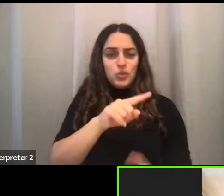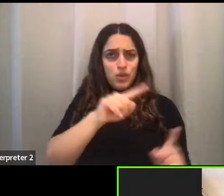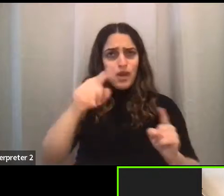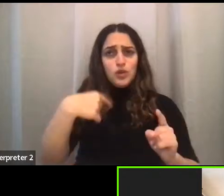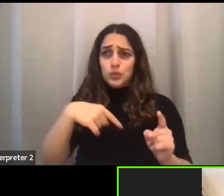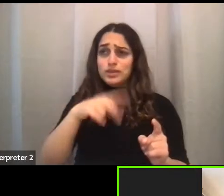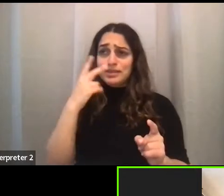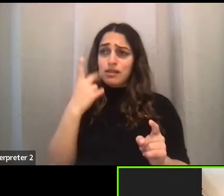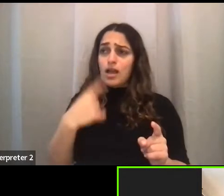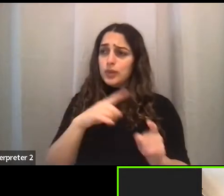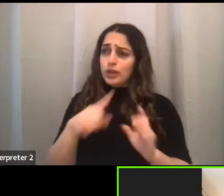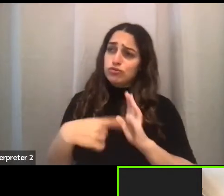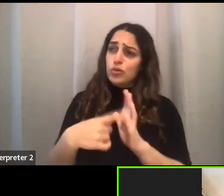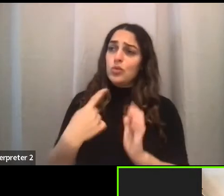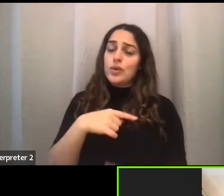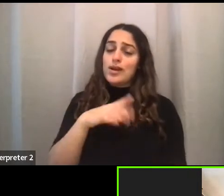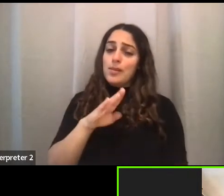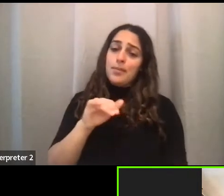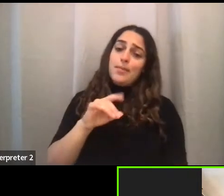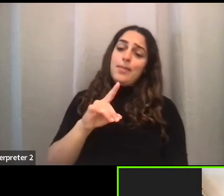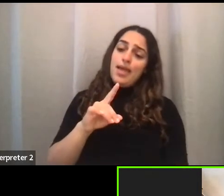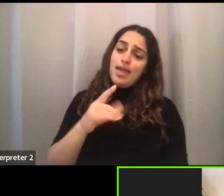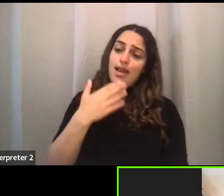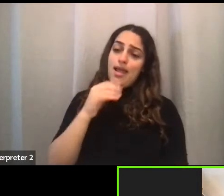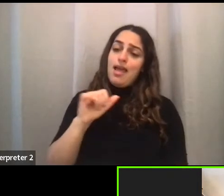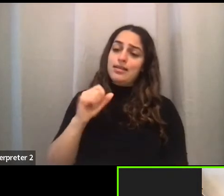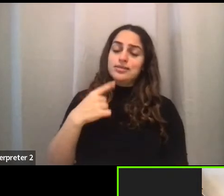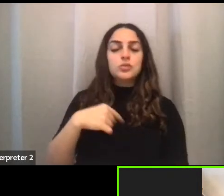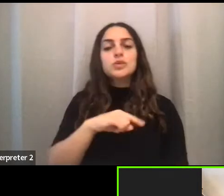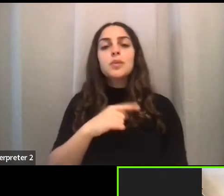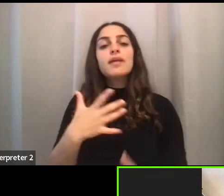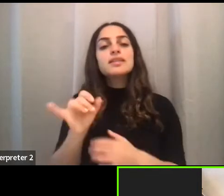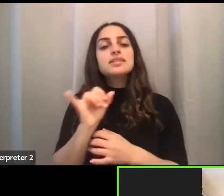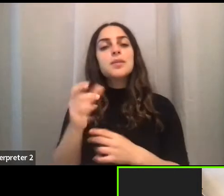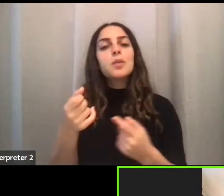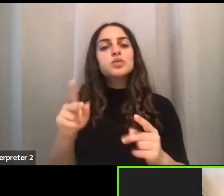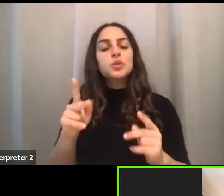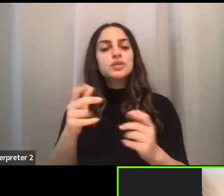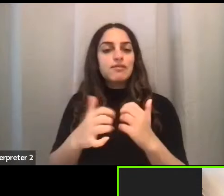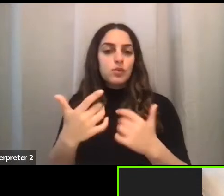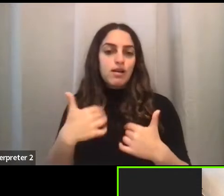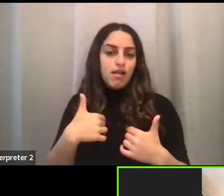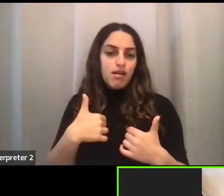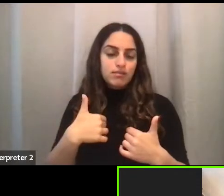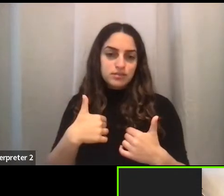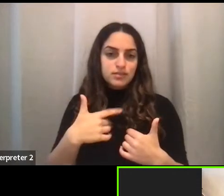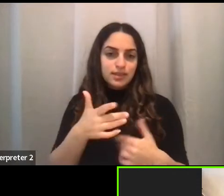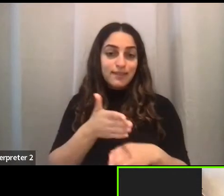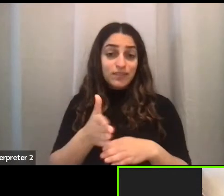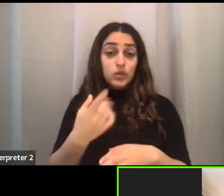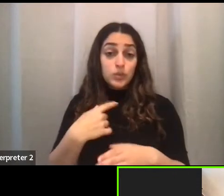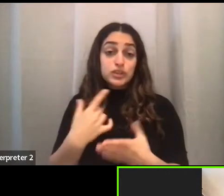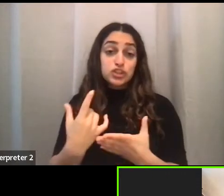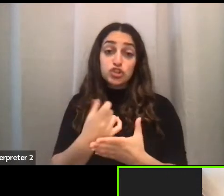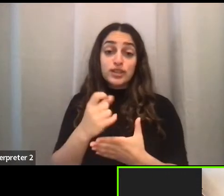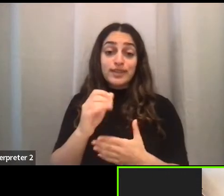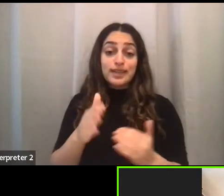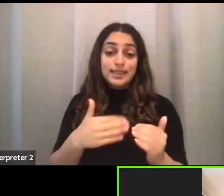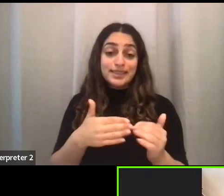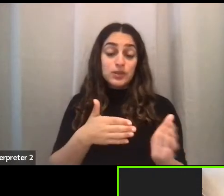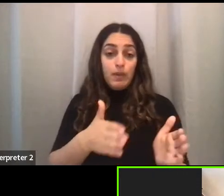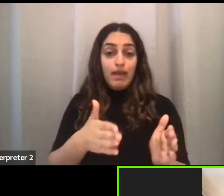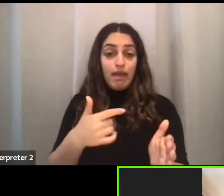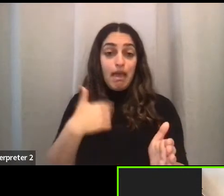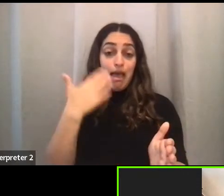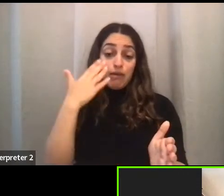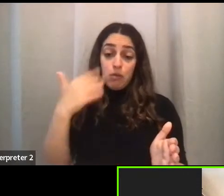we'll show you we're bad ass out here we just want the same opportunities that everyone else get in the field we deserve that easy road i know i'm